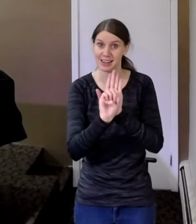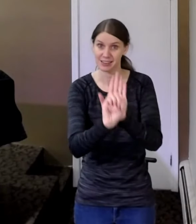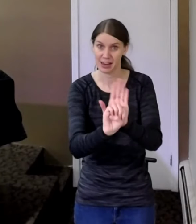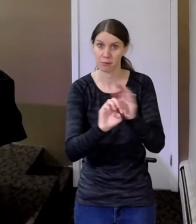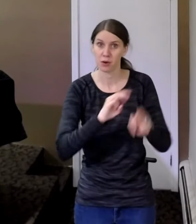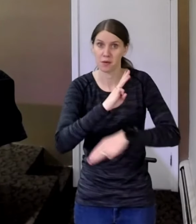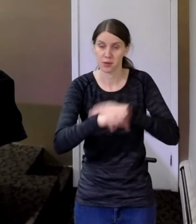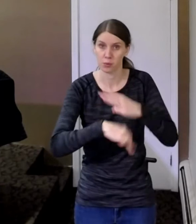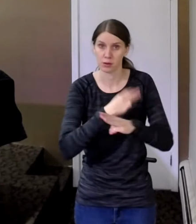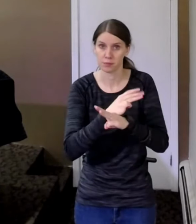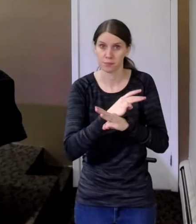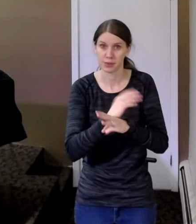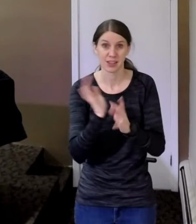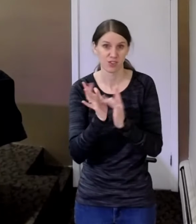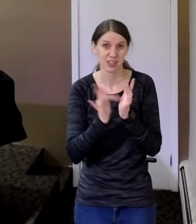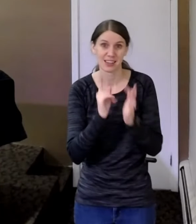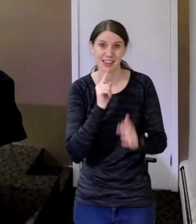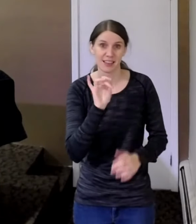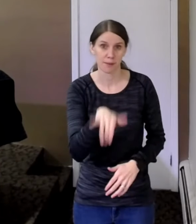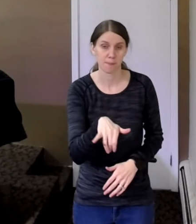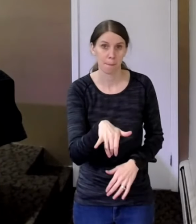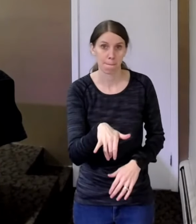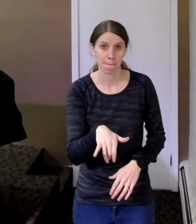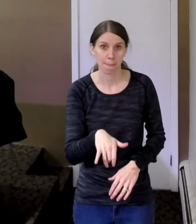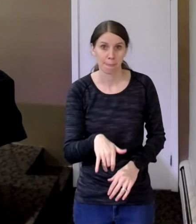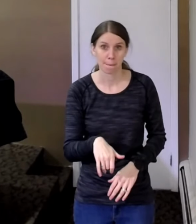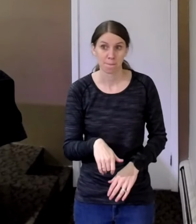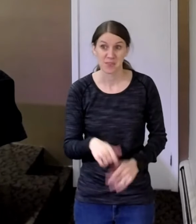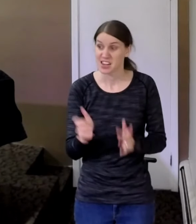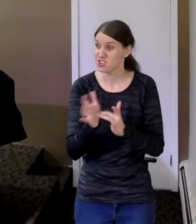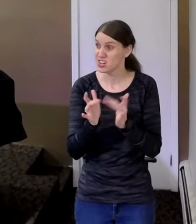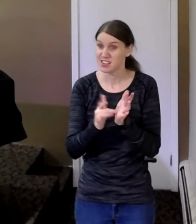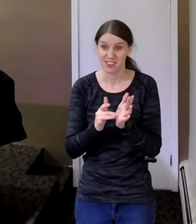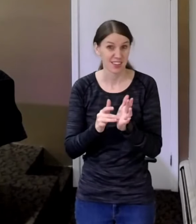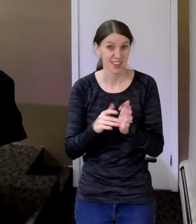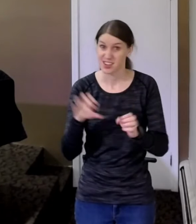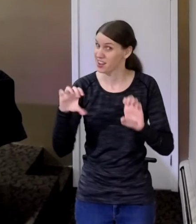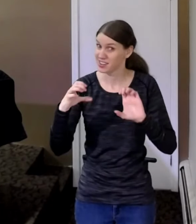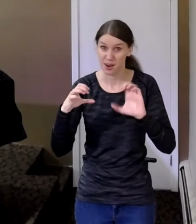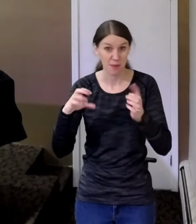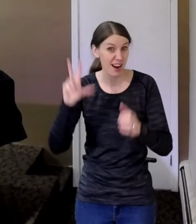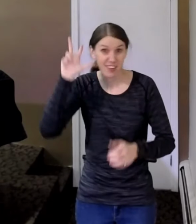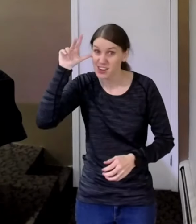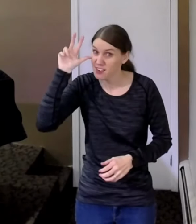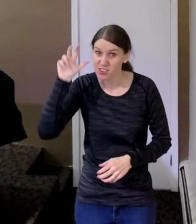And honestly, Jesus doesn't look anything like the devil.